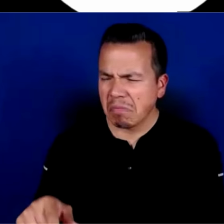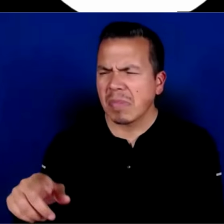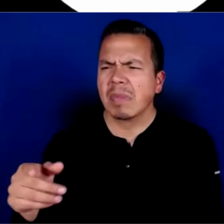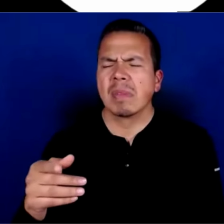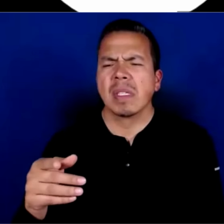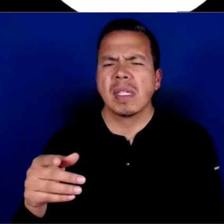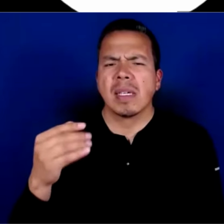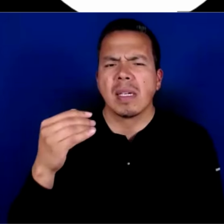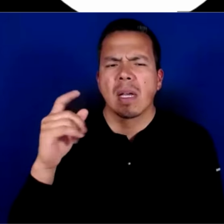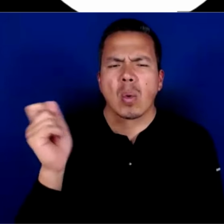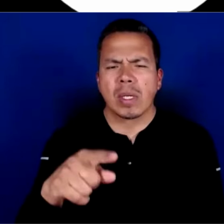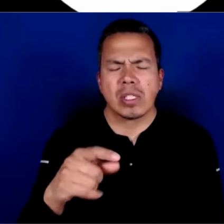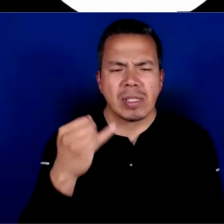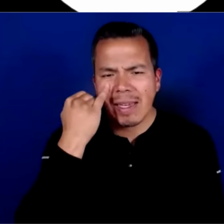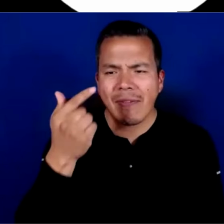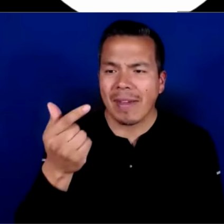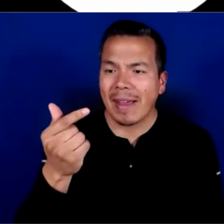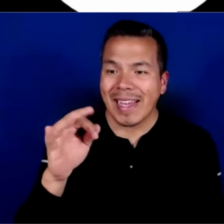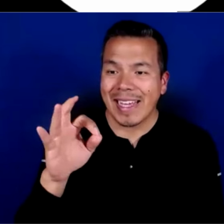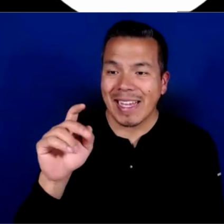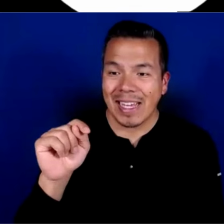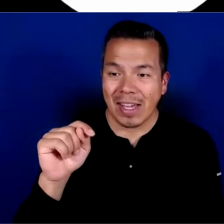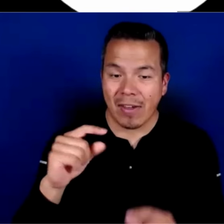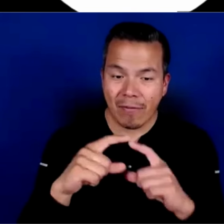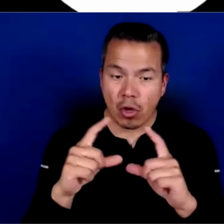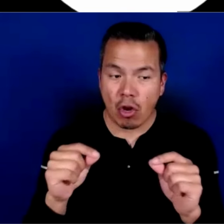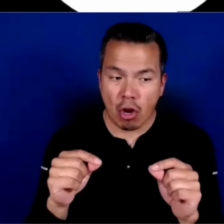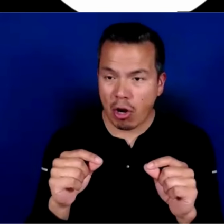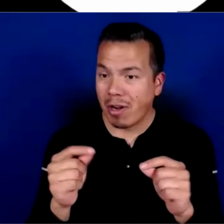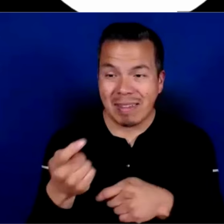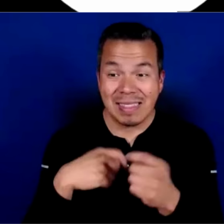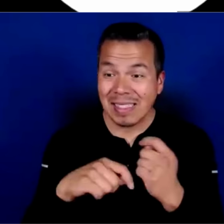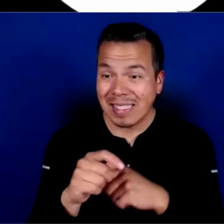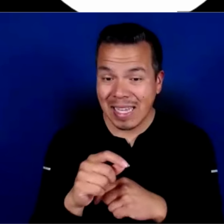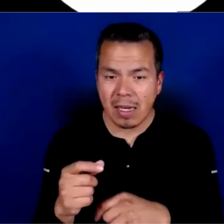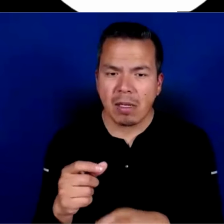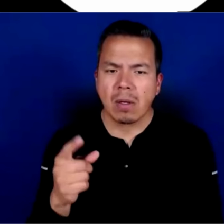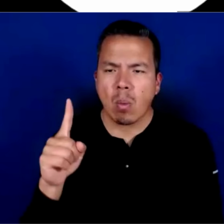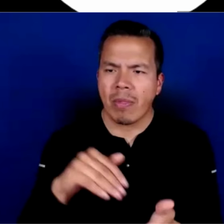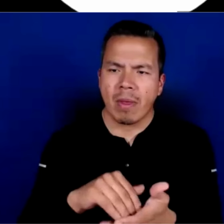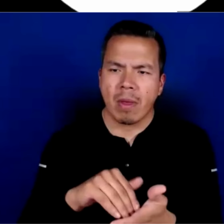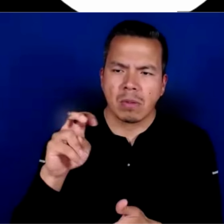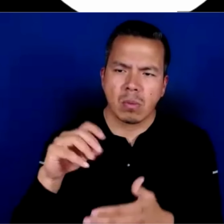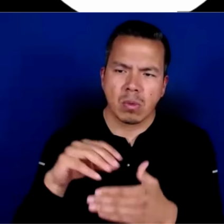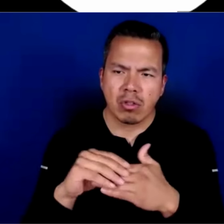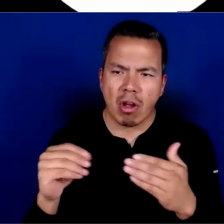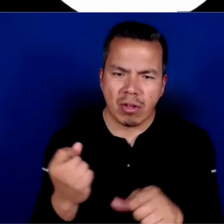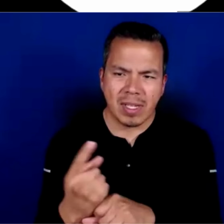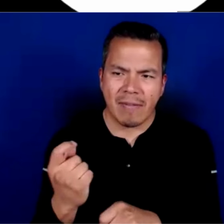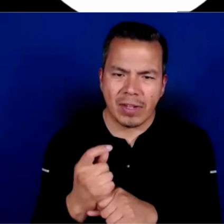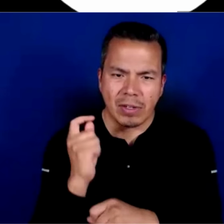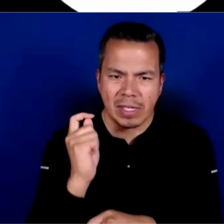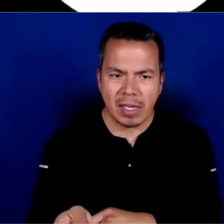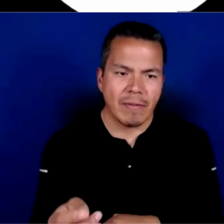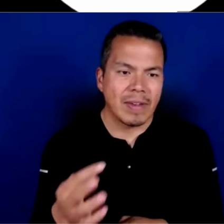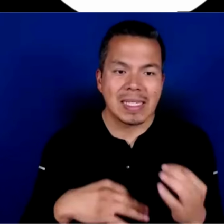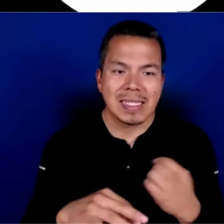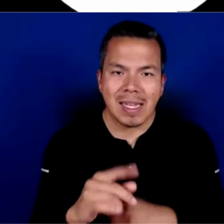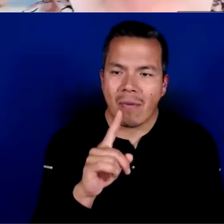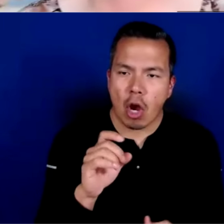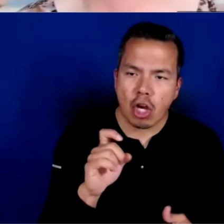if someone yearly gets $1,200 versus $100 12 times a